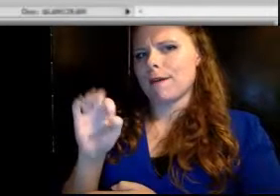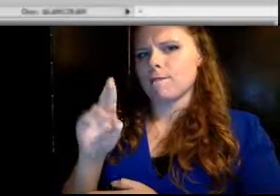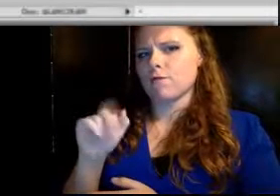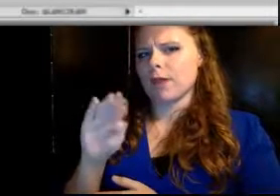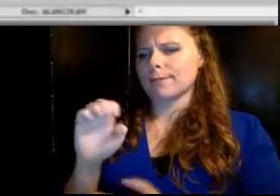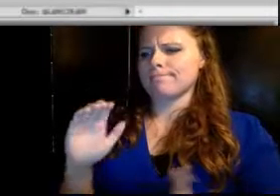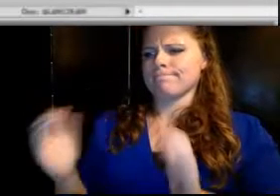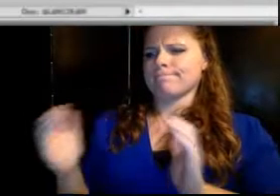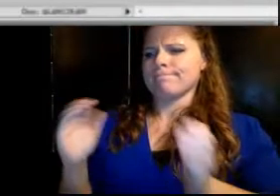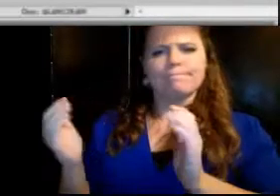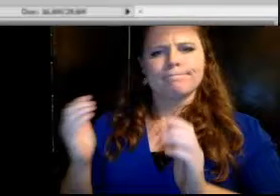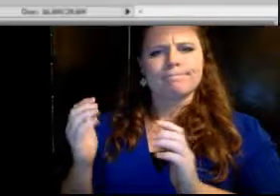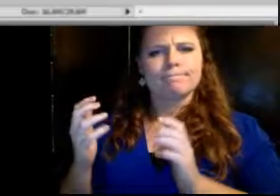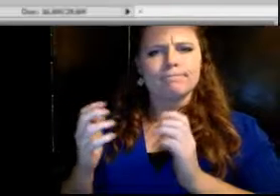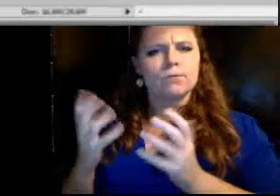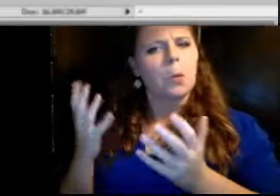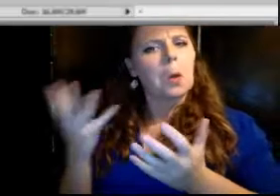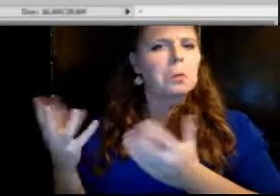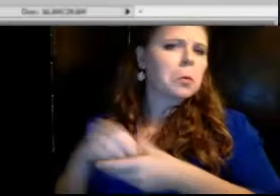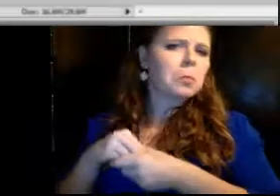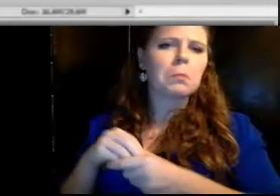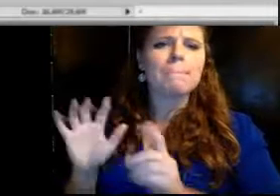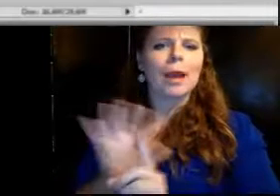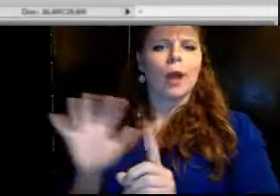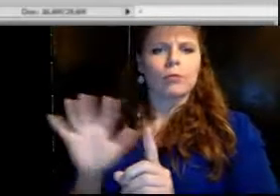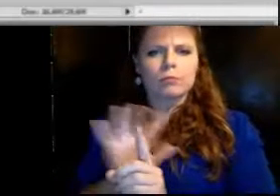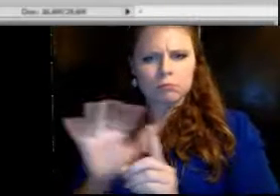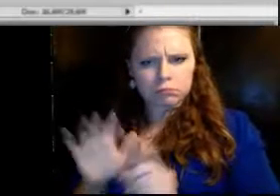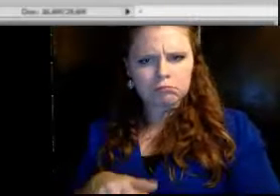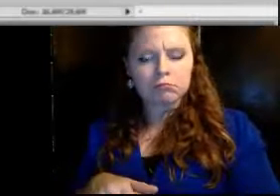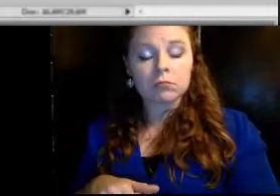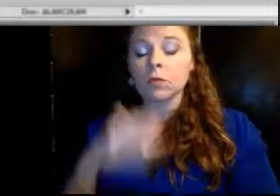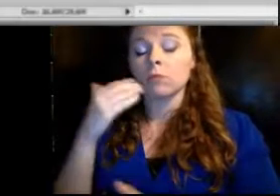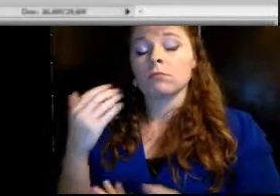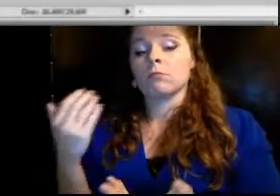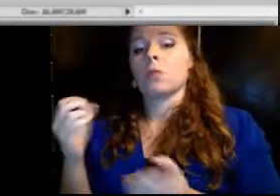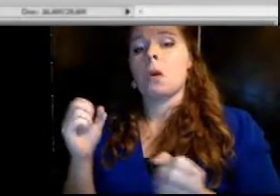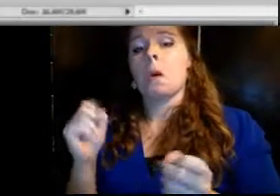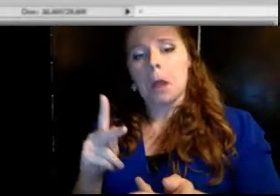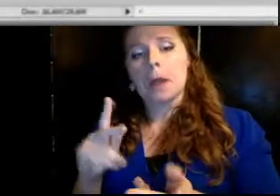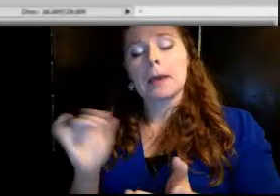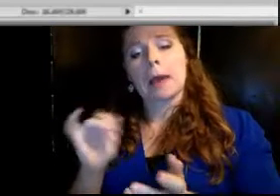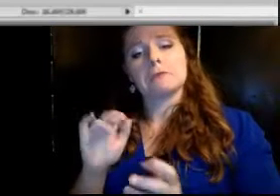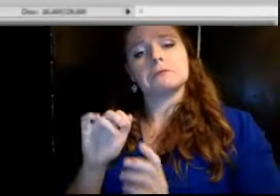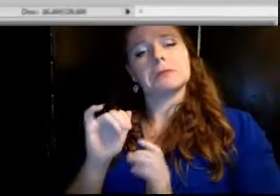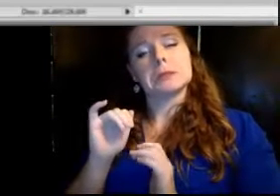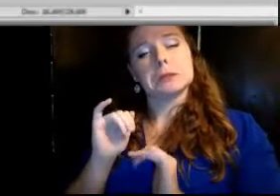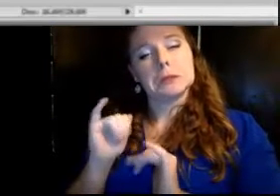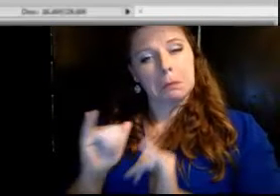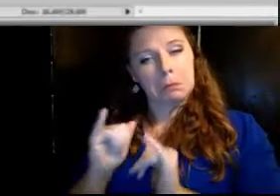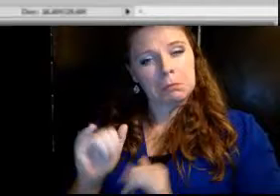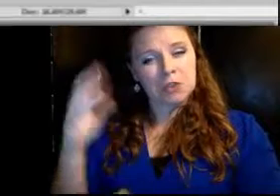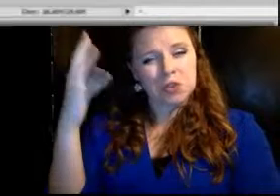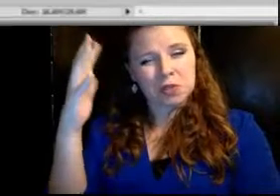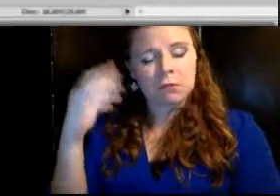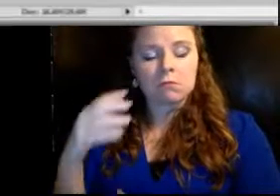against. So let's add in a bit of background. So I know that he is in some way related to the tree.